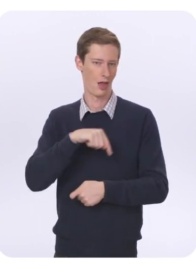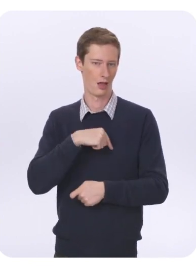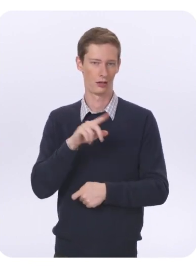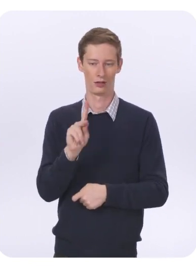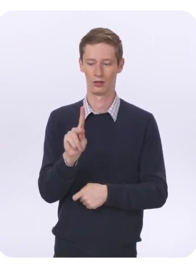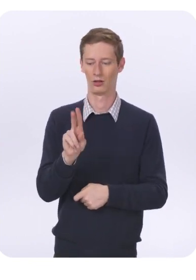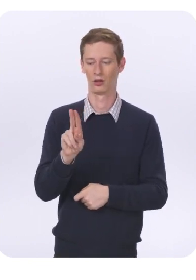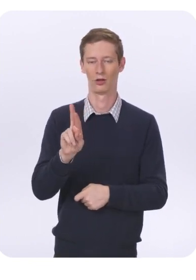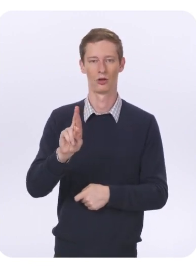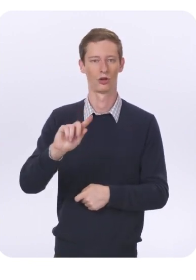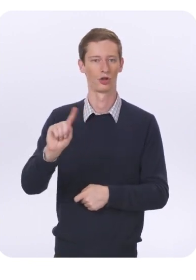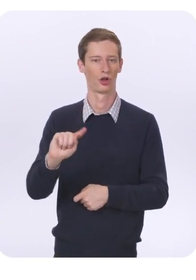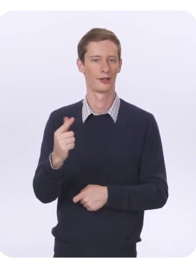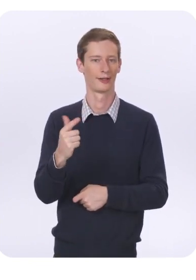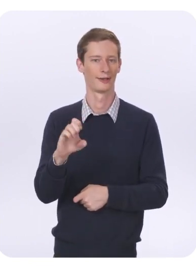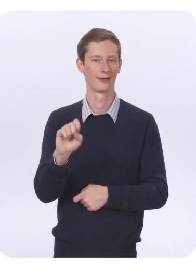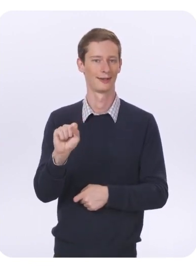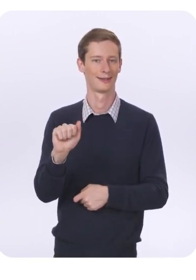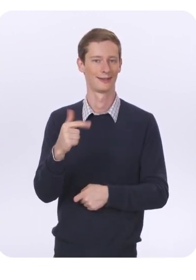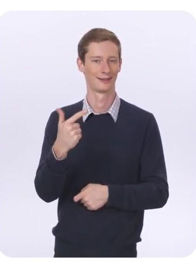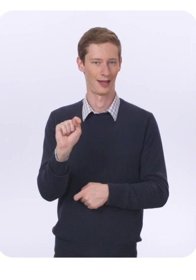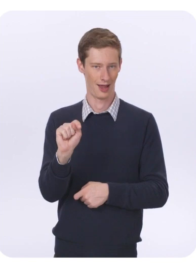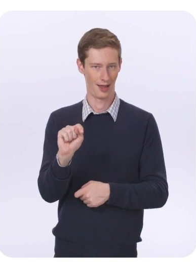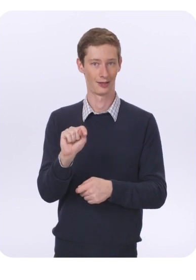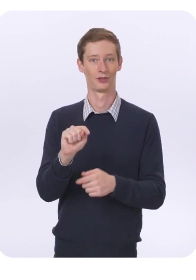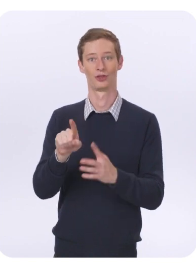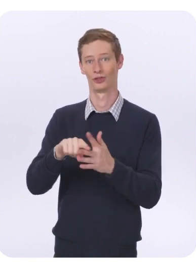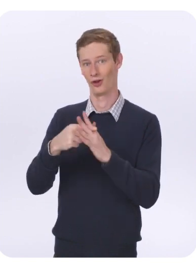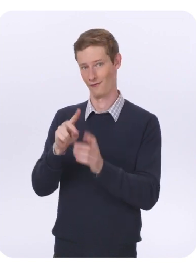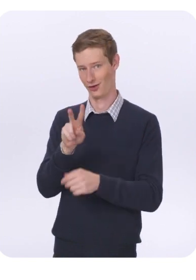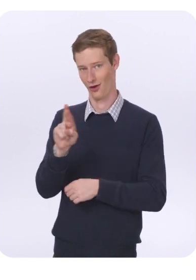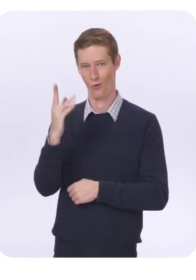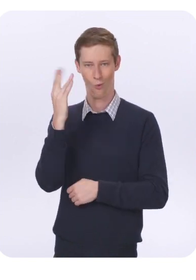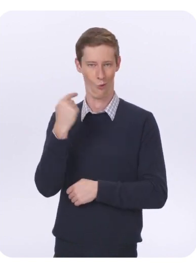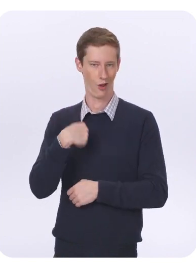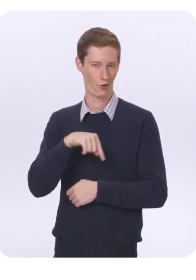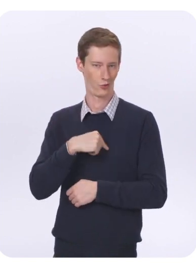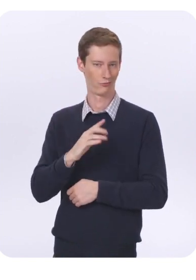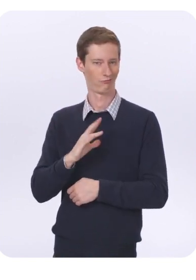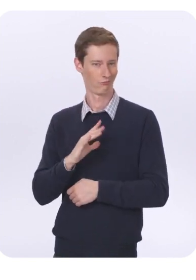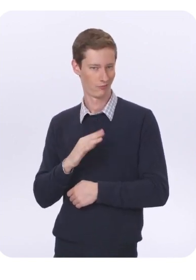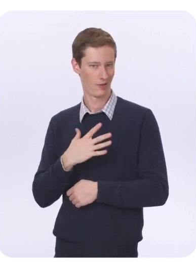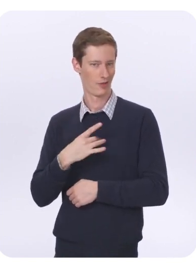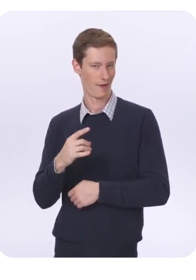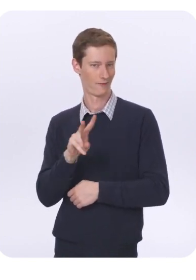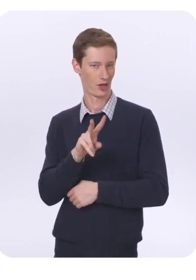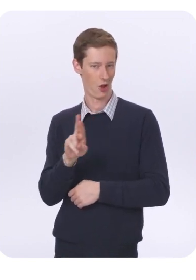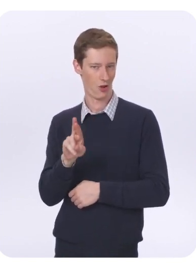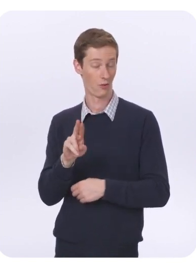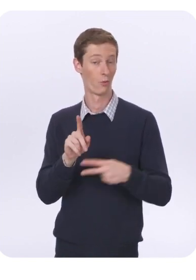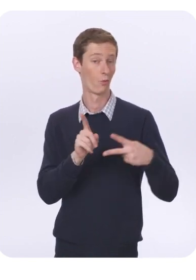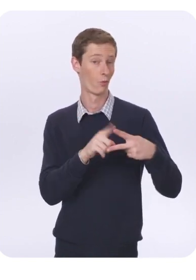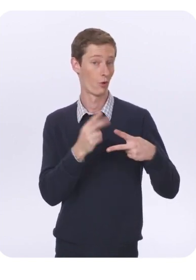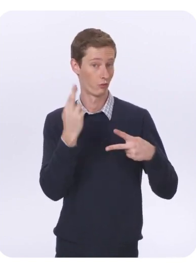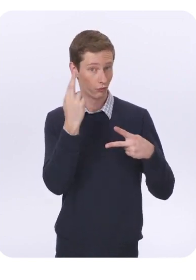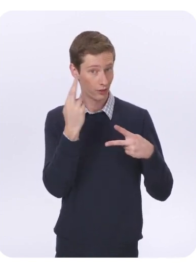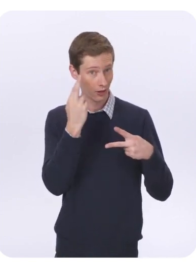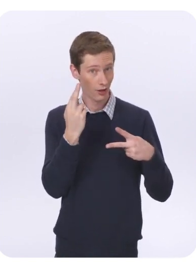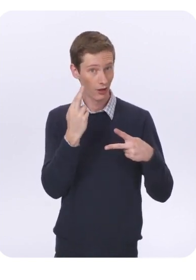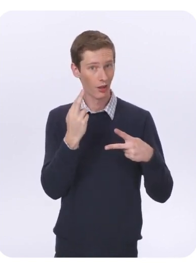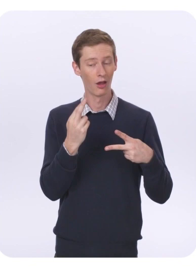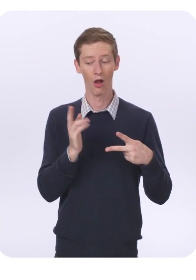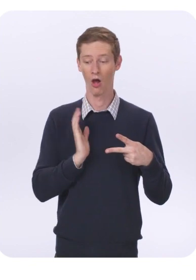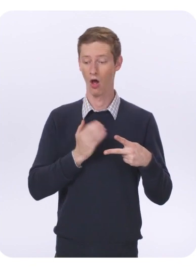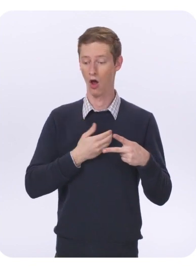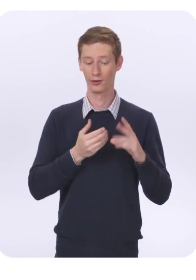venturing into VR, that made this project especially attractive for us. One is that we got the chance to extend the narratives